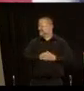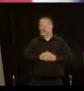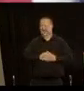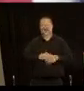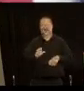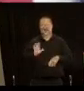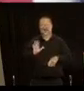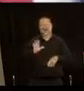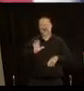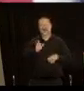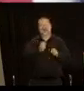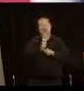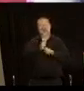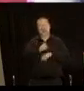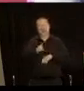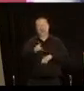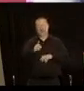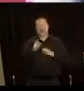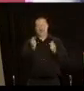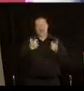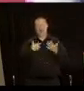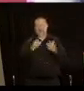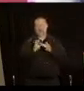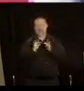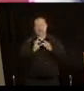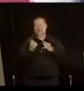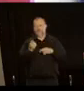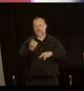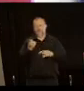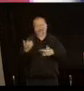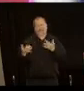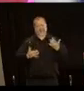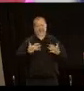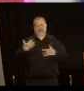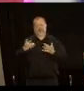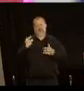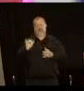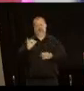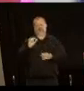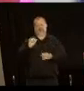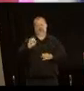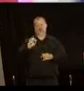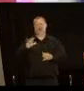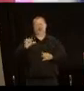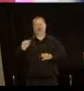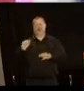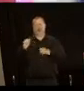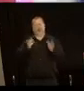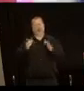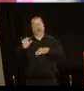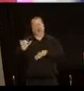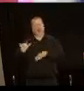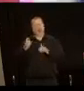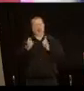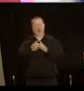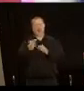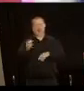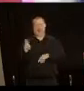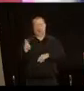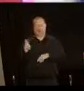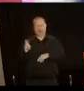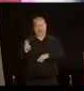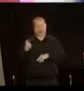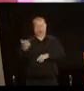No, I'll just add very, very quickly. It's so exciting that Anna Maria is winning this. I met her when she